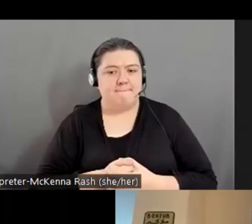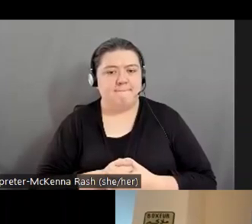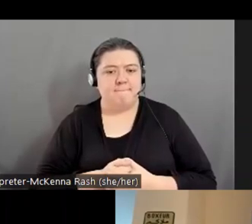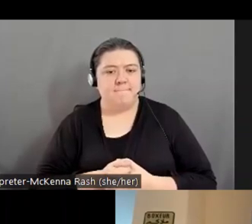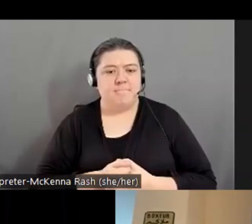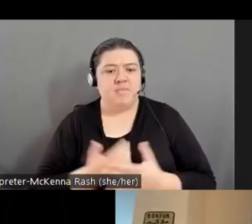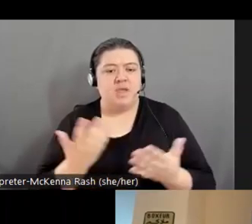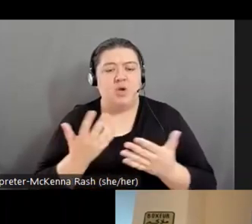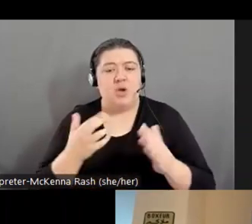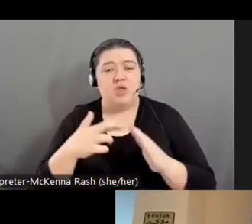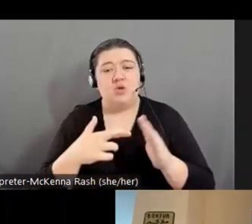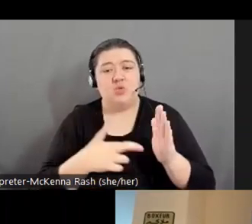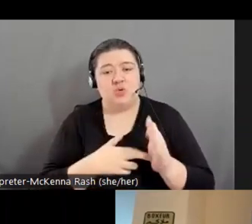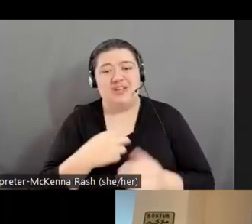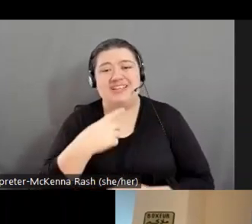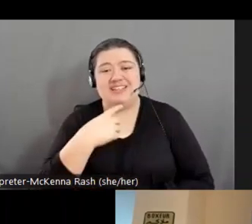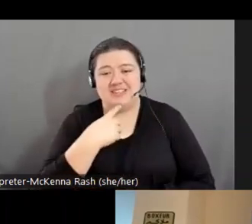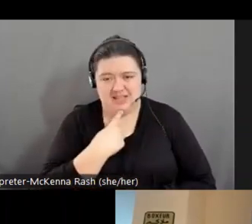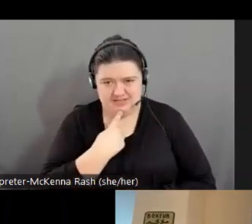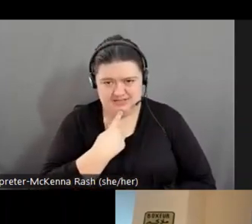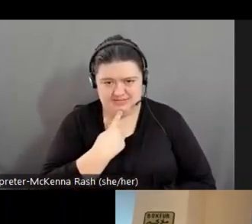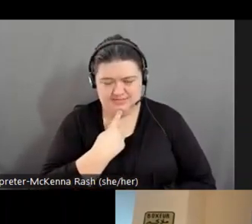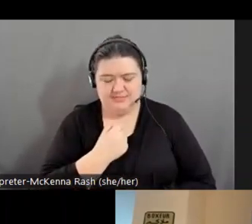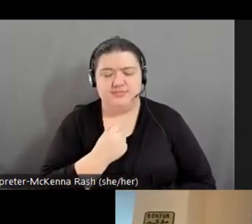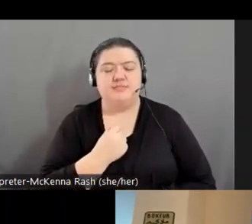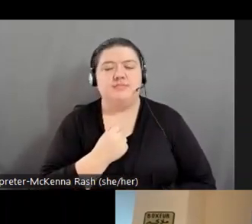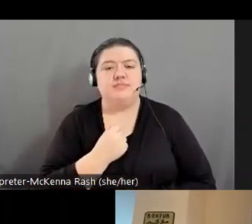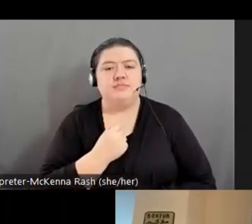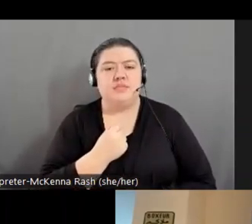What the rule actually says is that